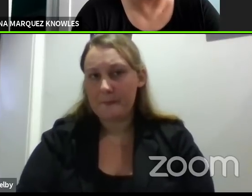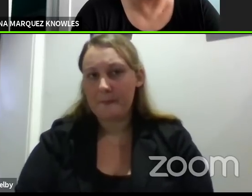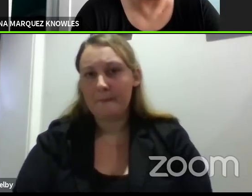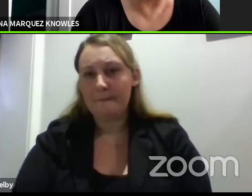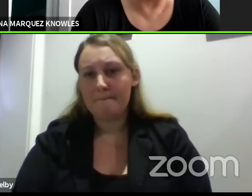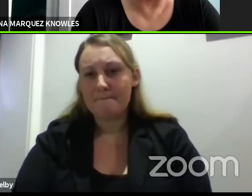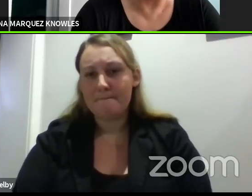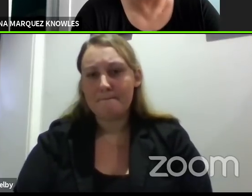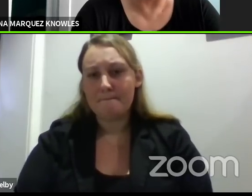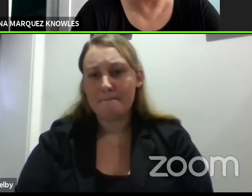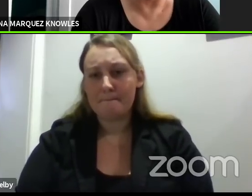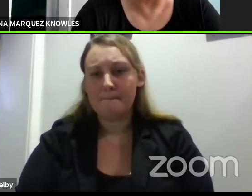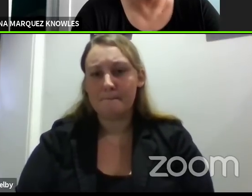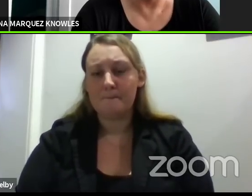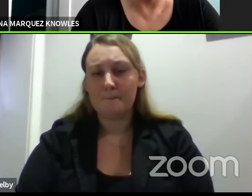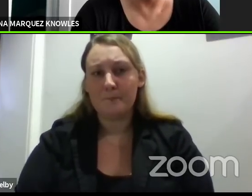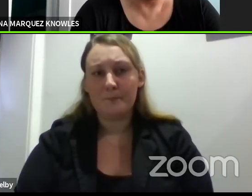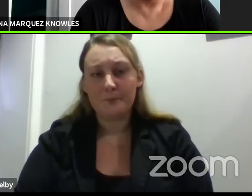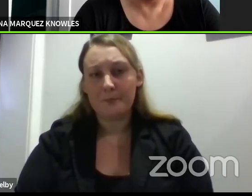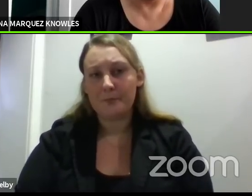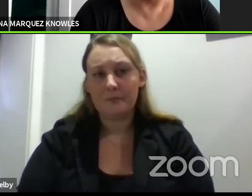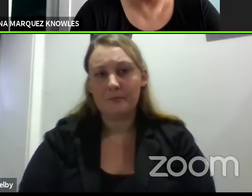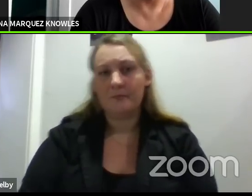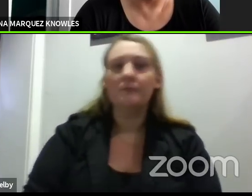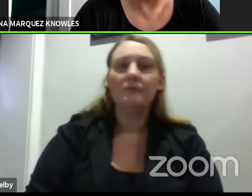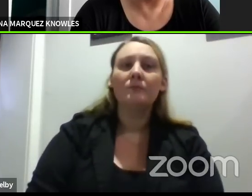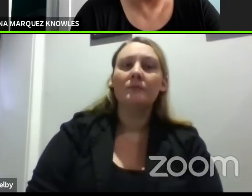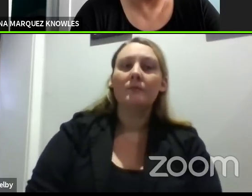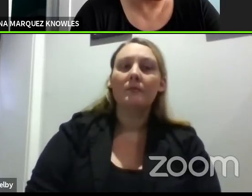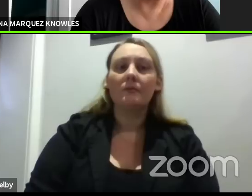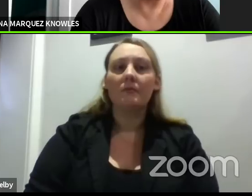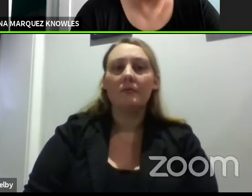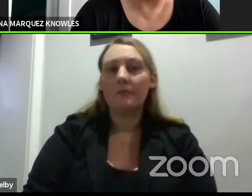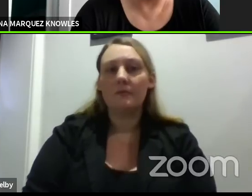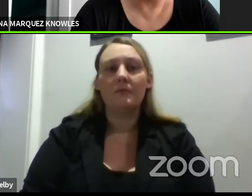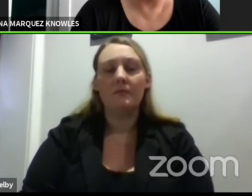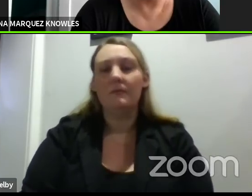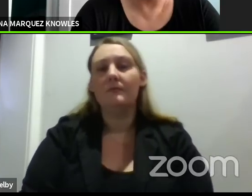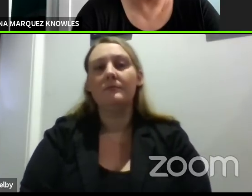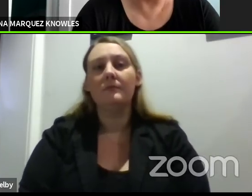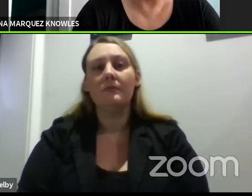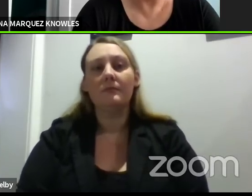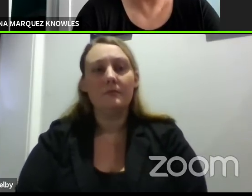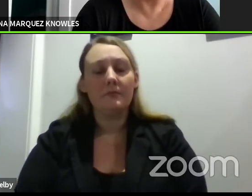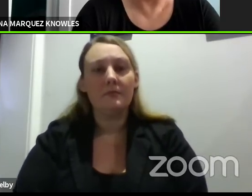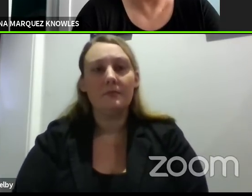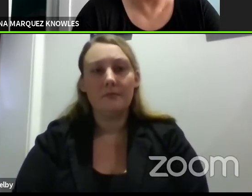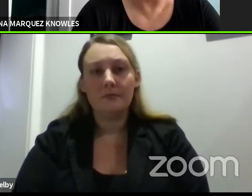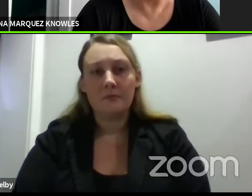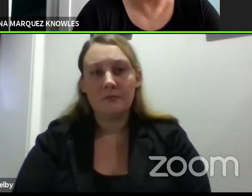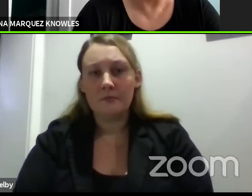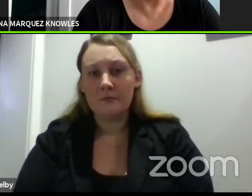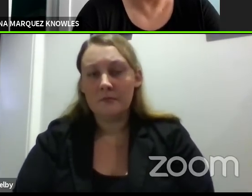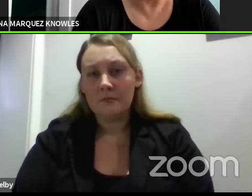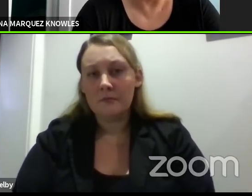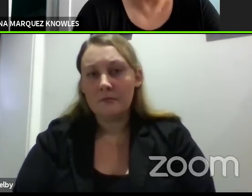apoyo hacia la comunidad transgénero, y así poder juntarnos todas y celebrar un día